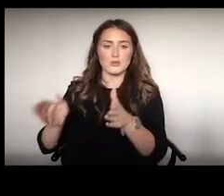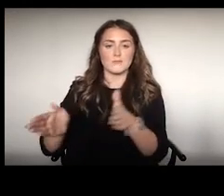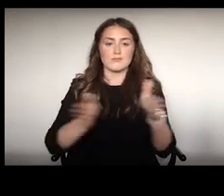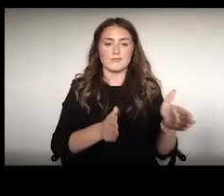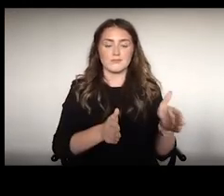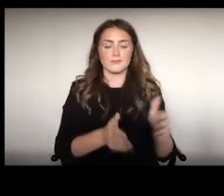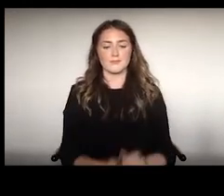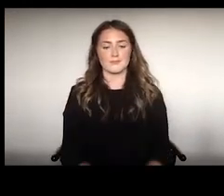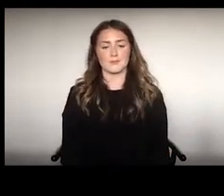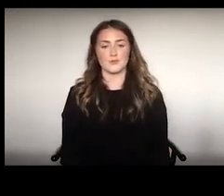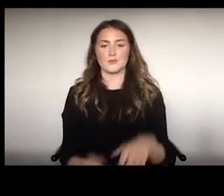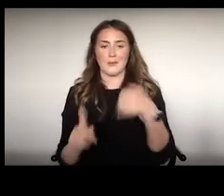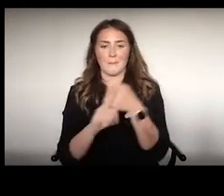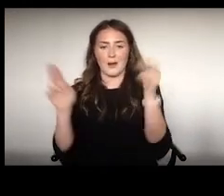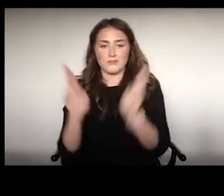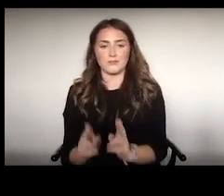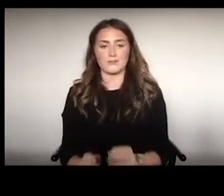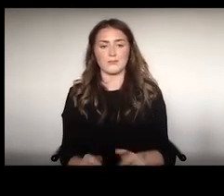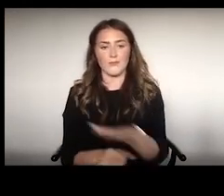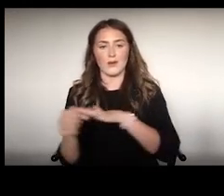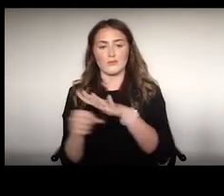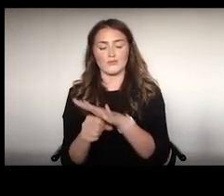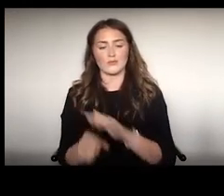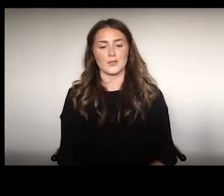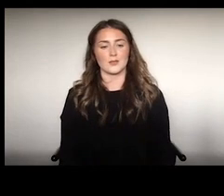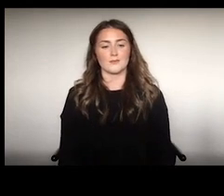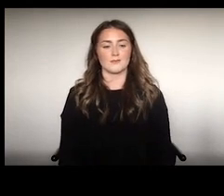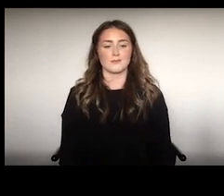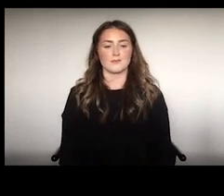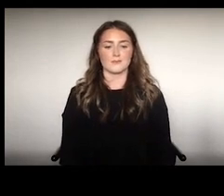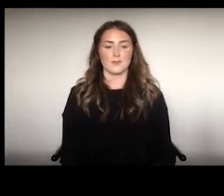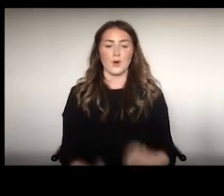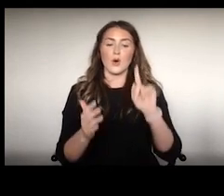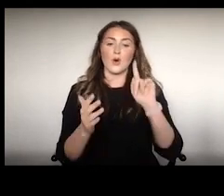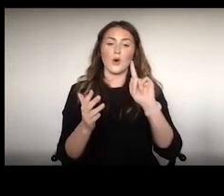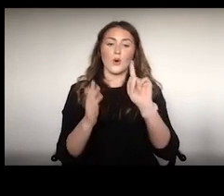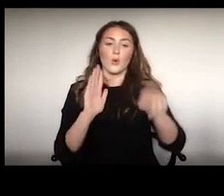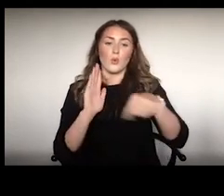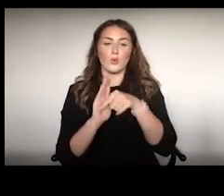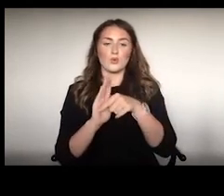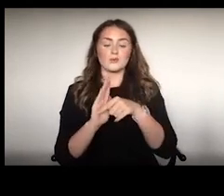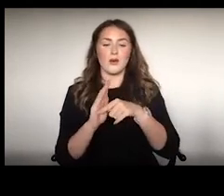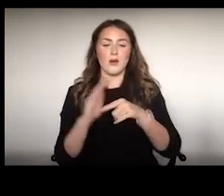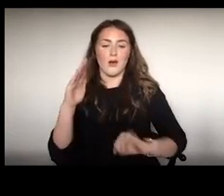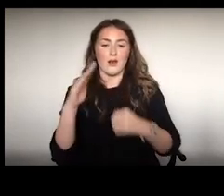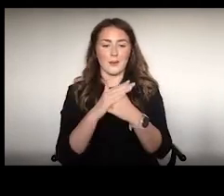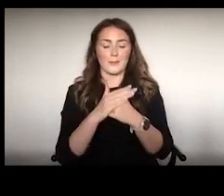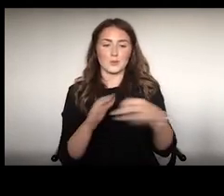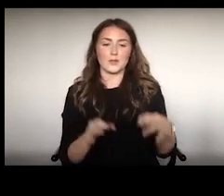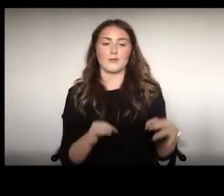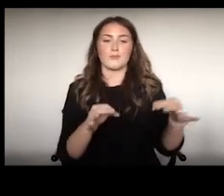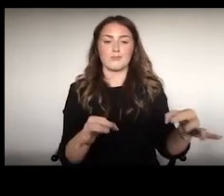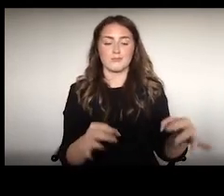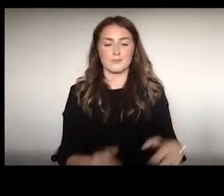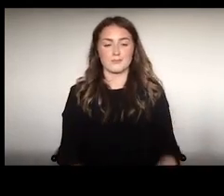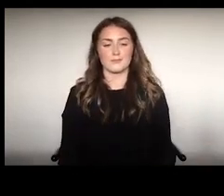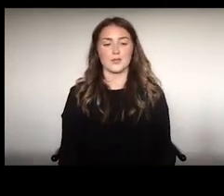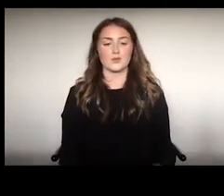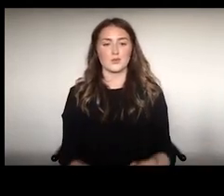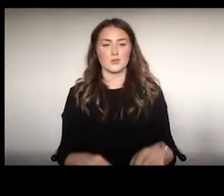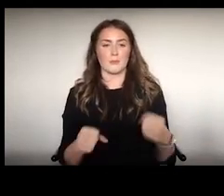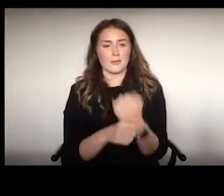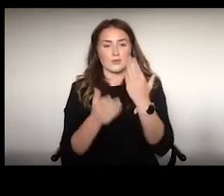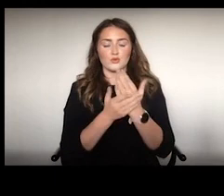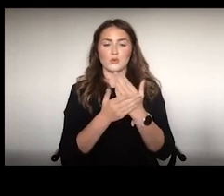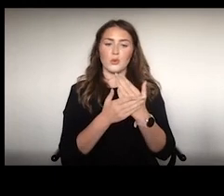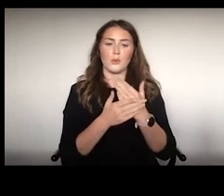the utilities along field boundaries to minimize the impact on this area. We've extended the order limits to the fields east and